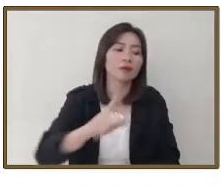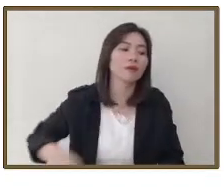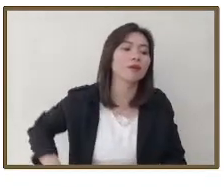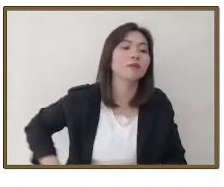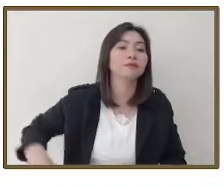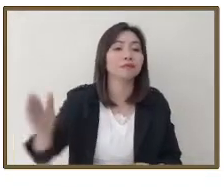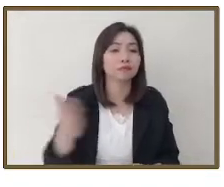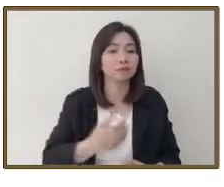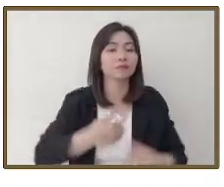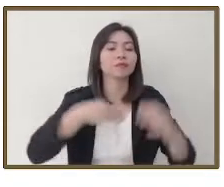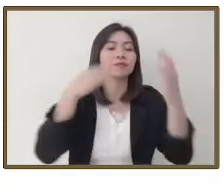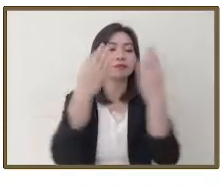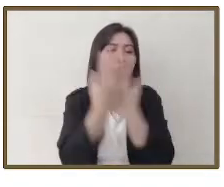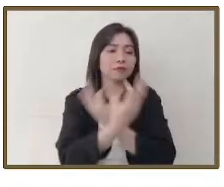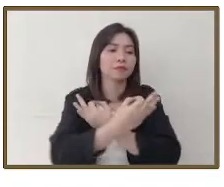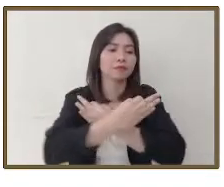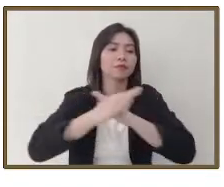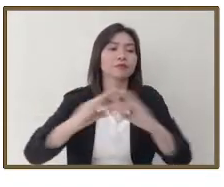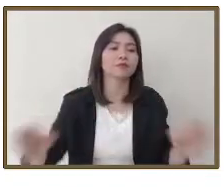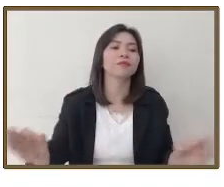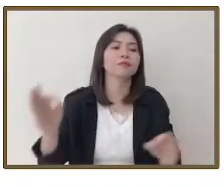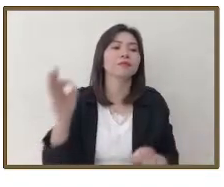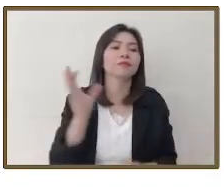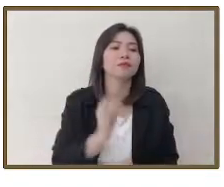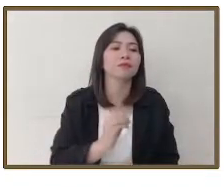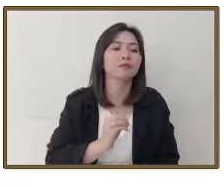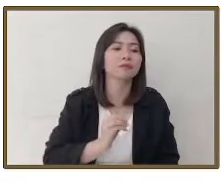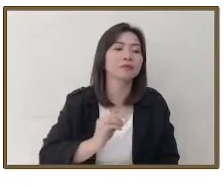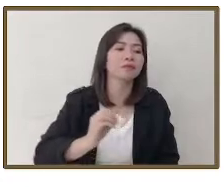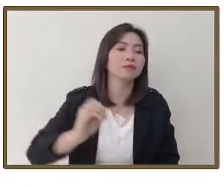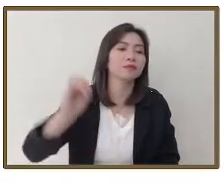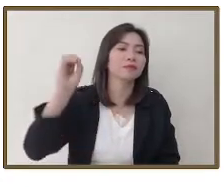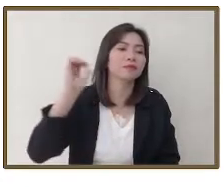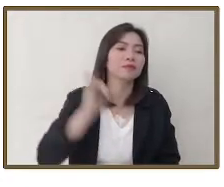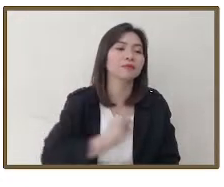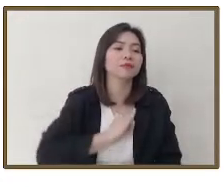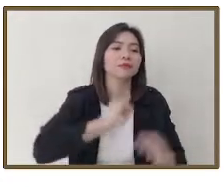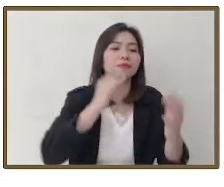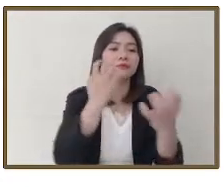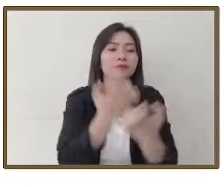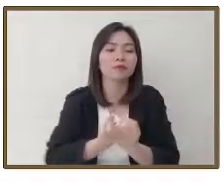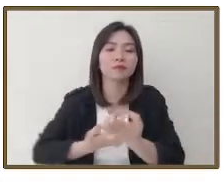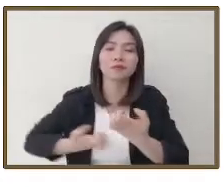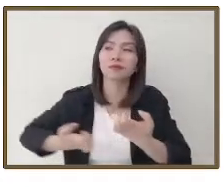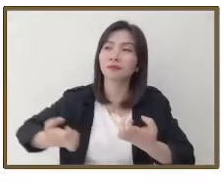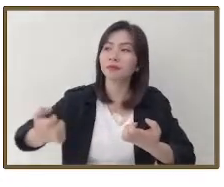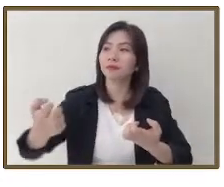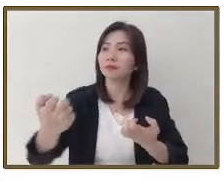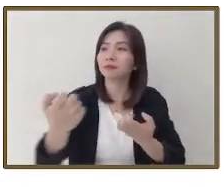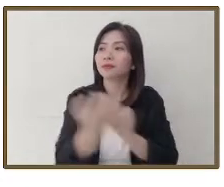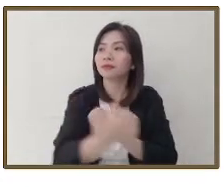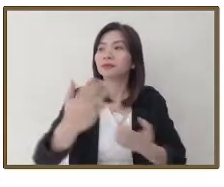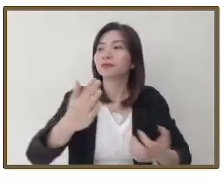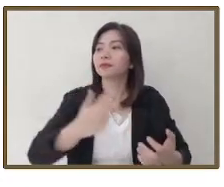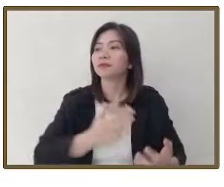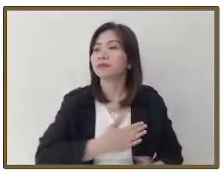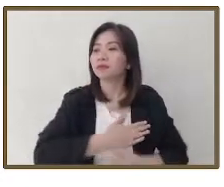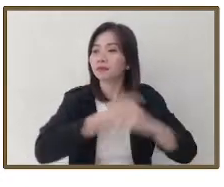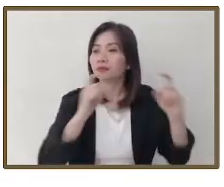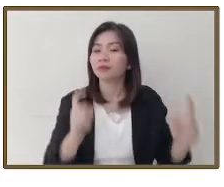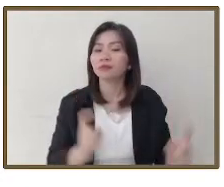free at last. Oh, I traded